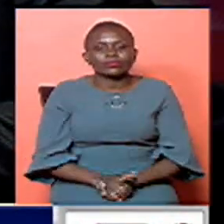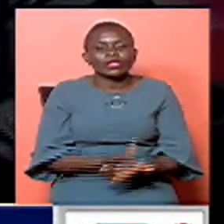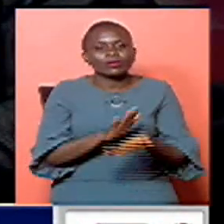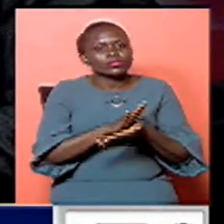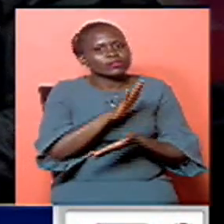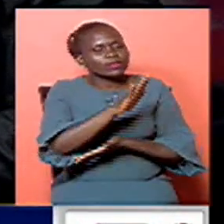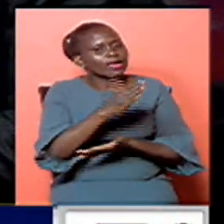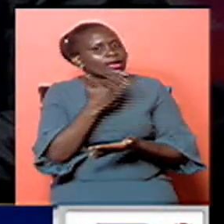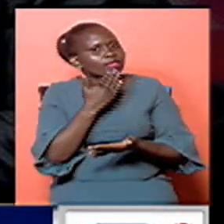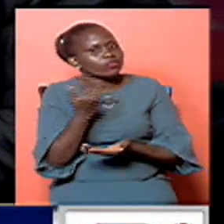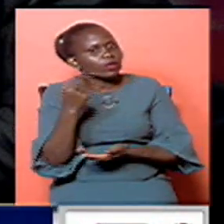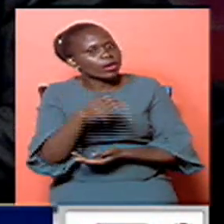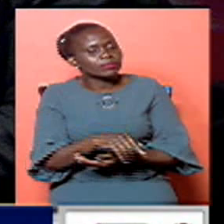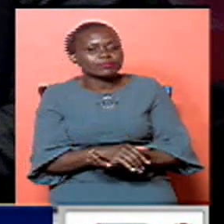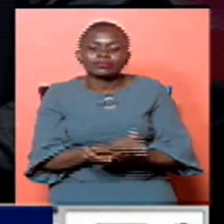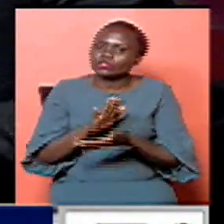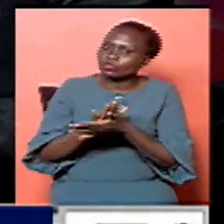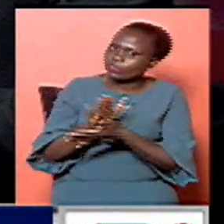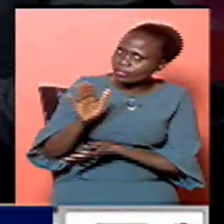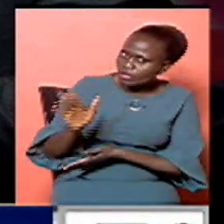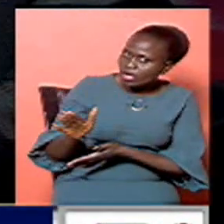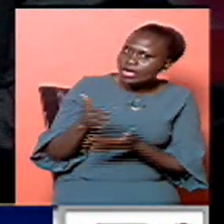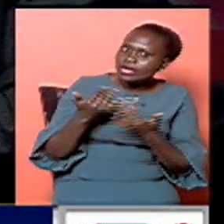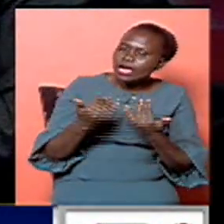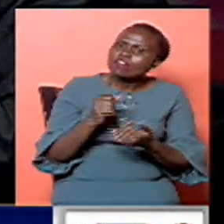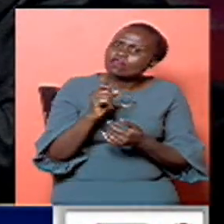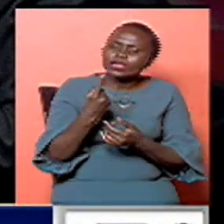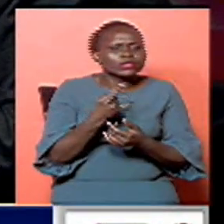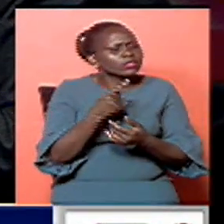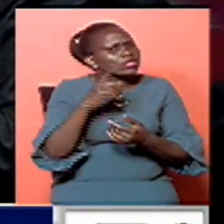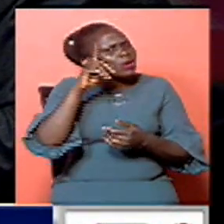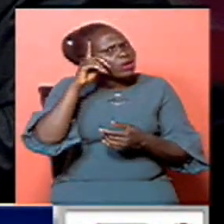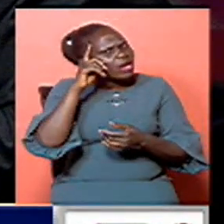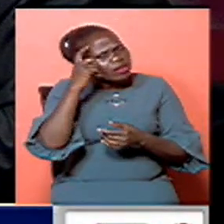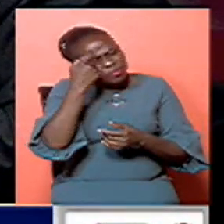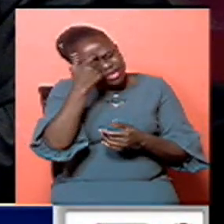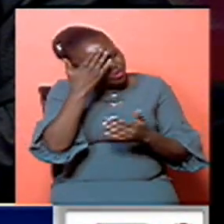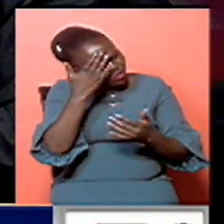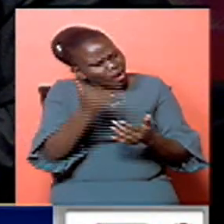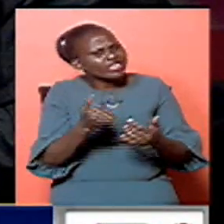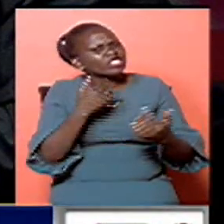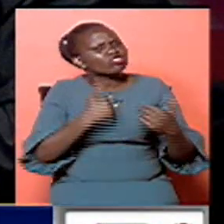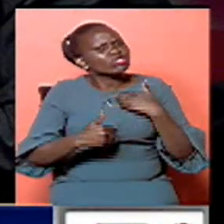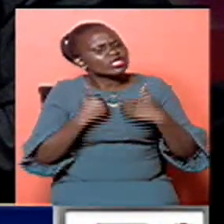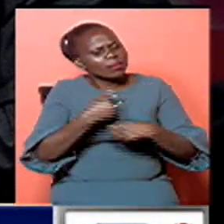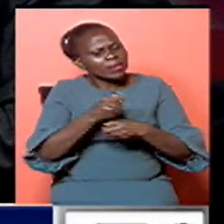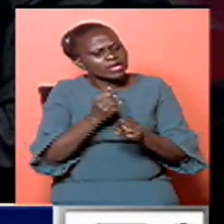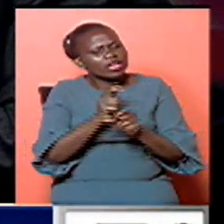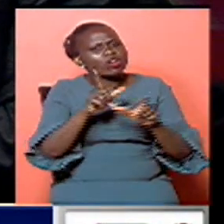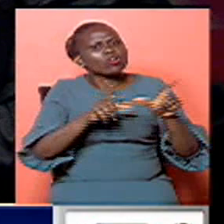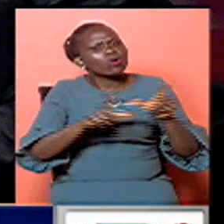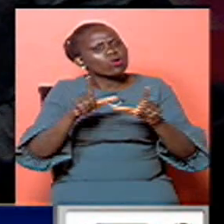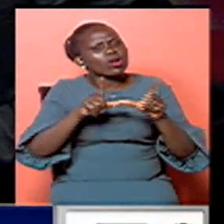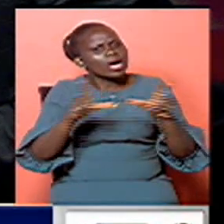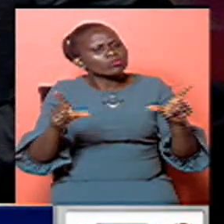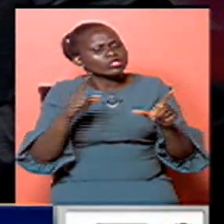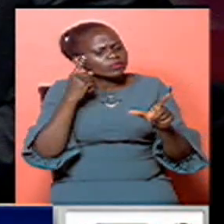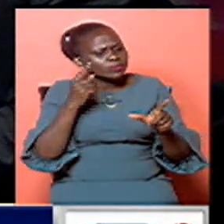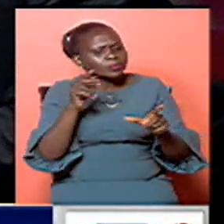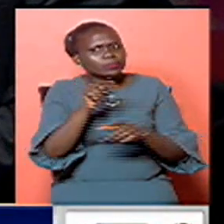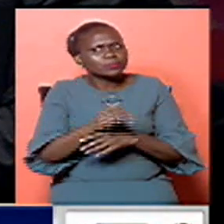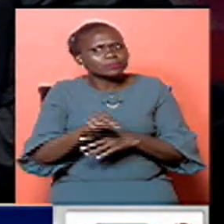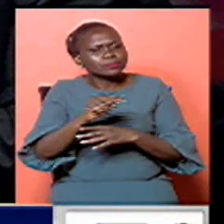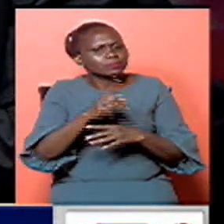A very good evening and thank you for coming. Good evening. So first off, why is the government interested in making local language the